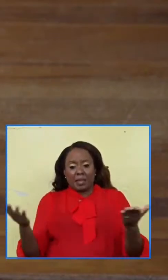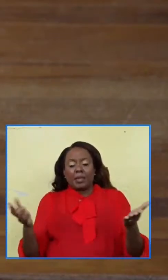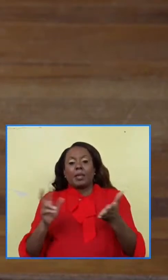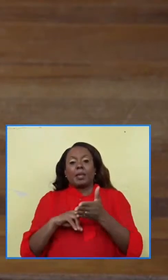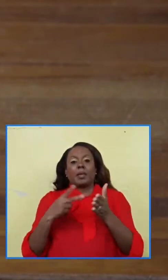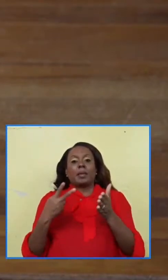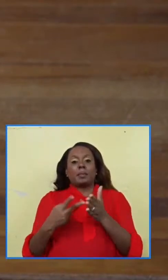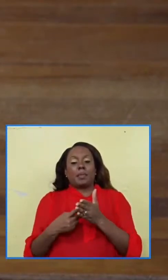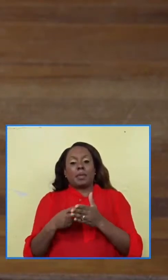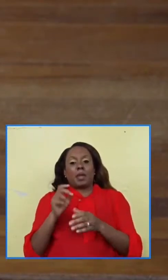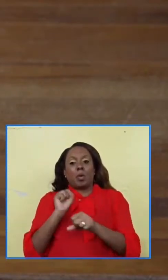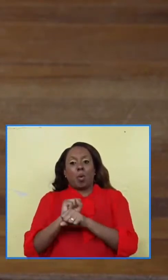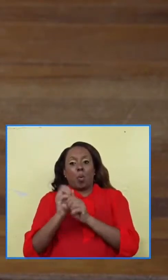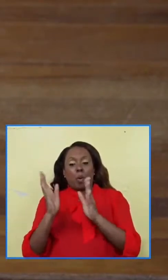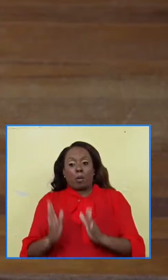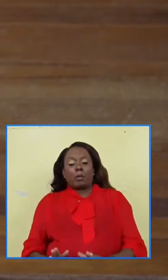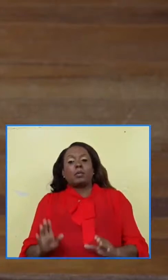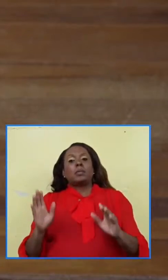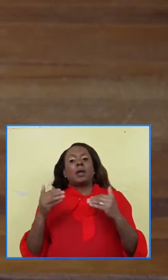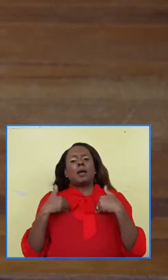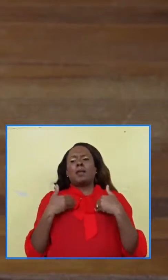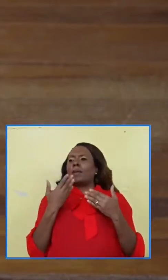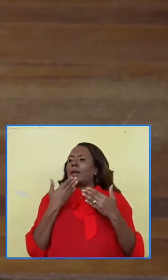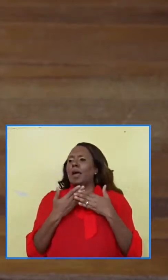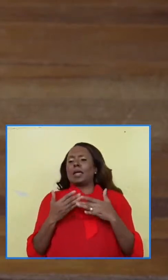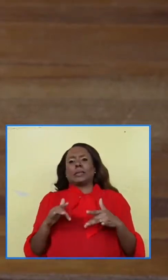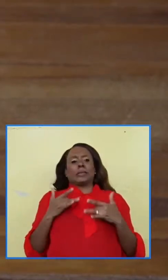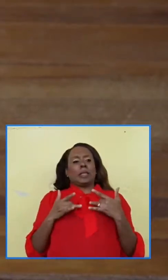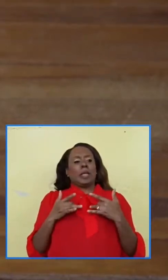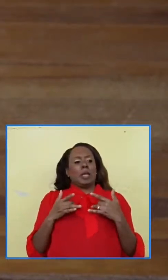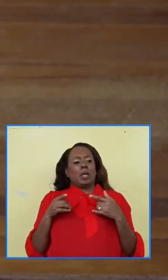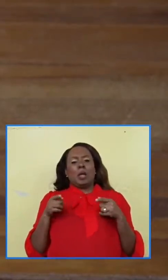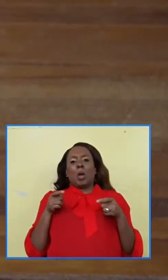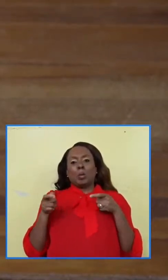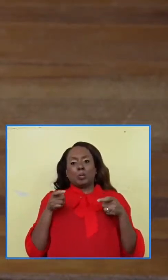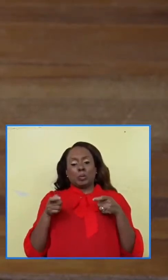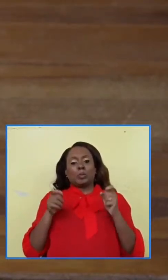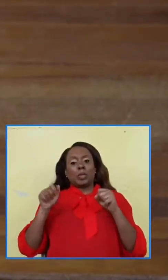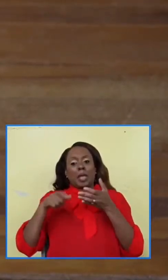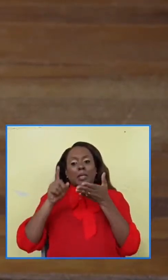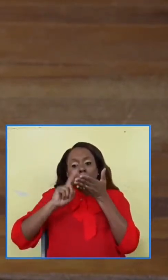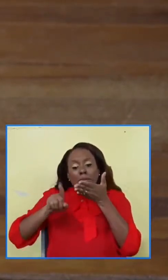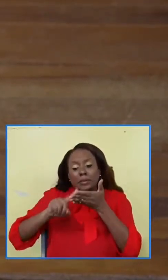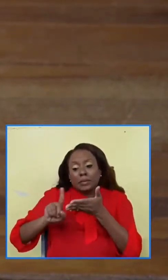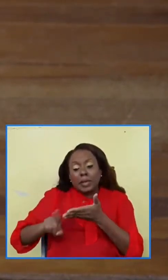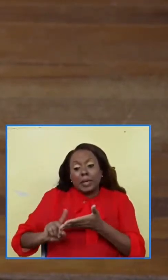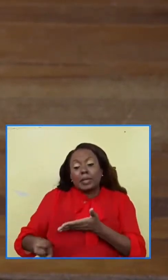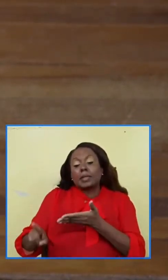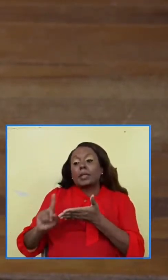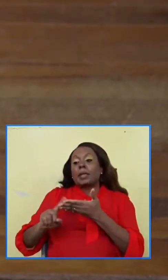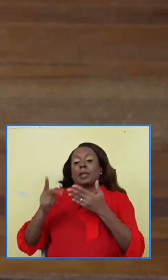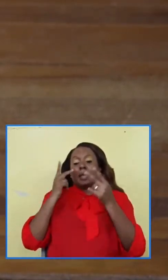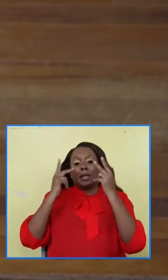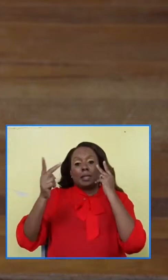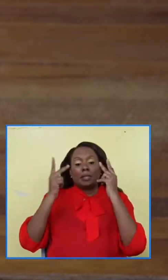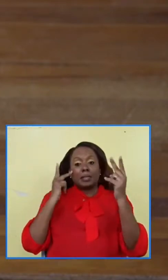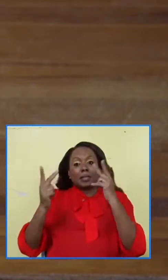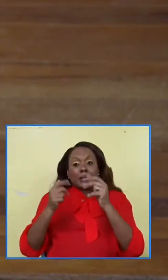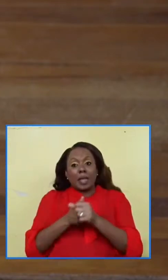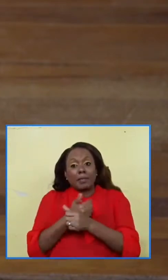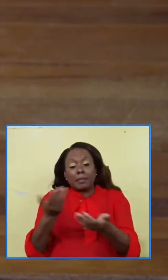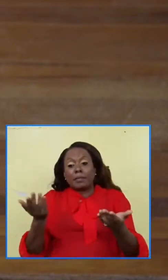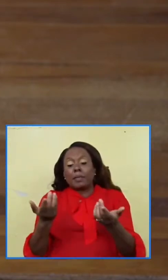in a greater sense of control so that they can check periodically and see what is